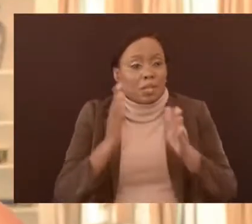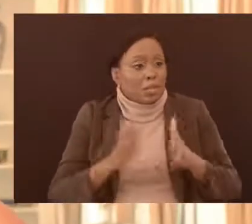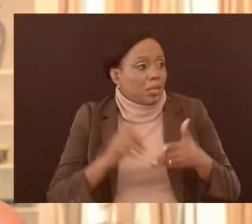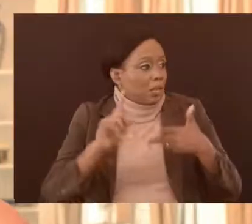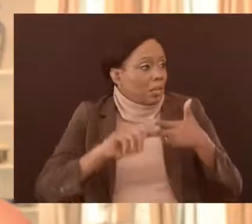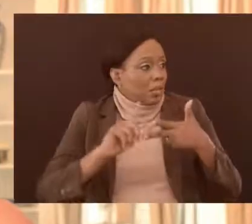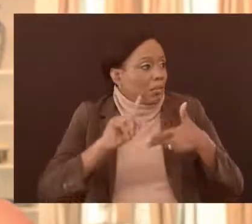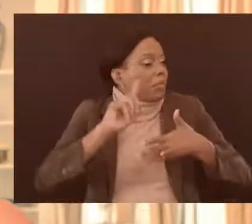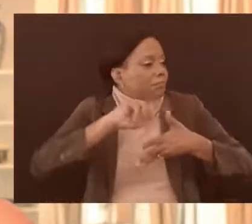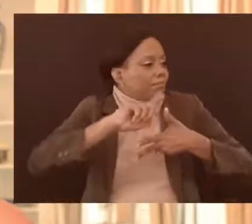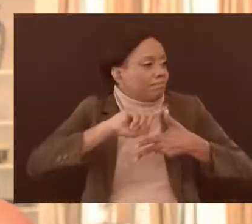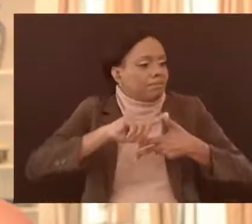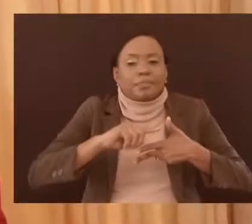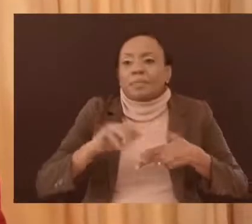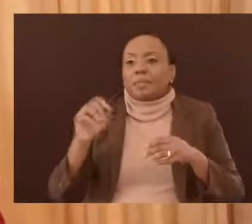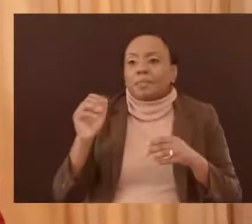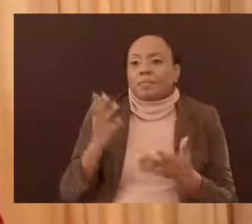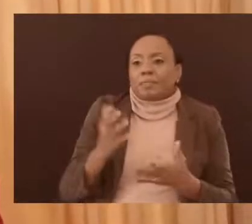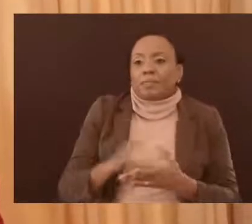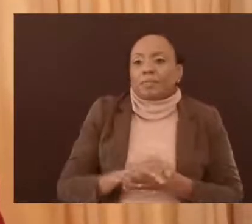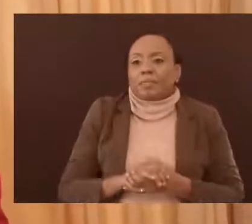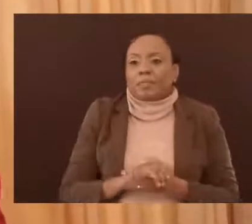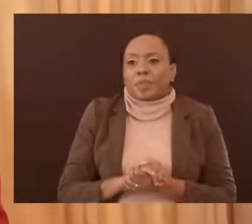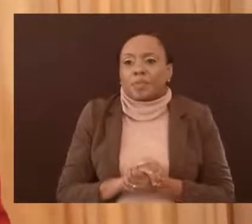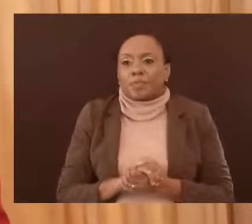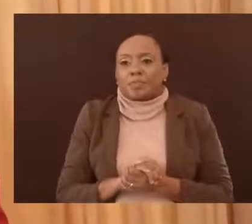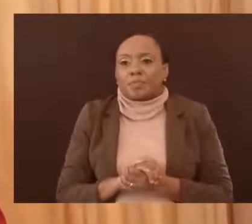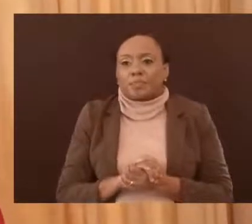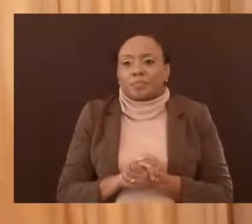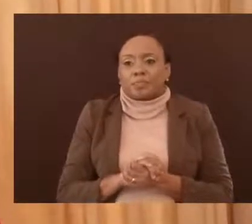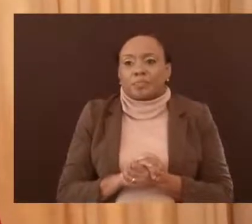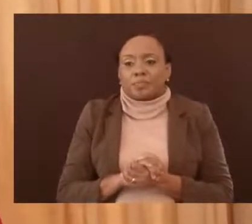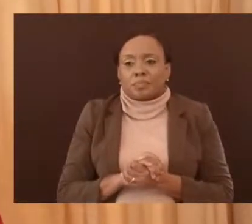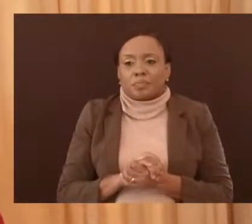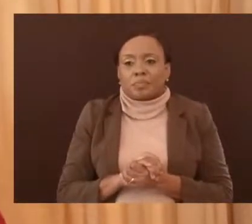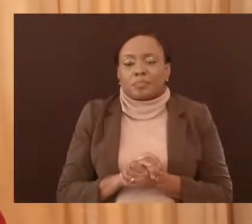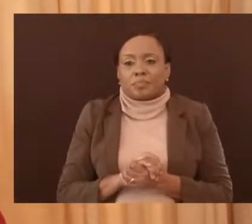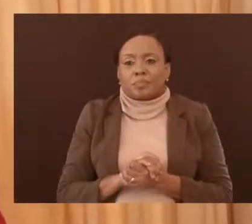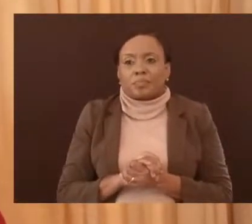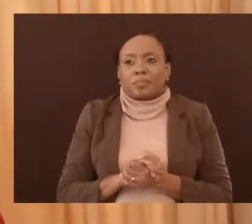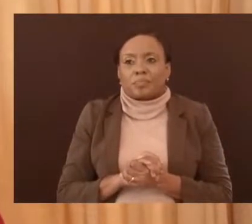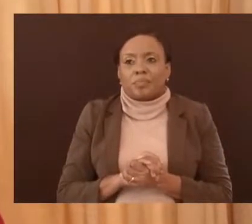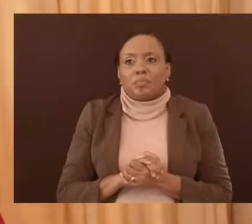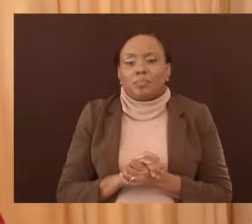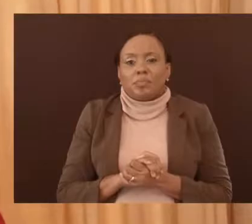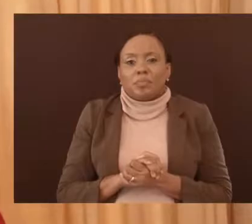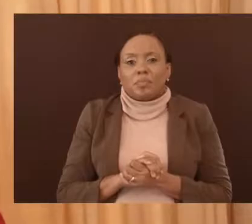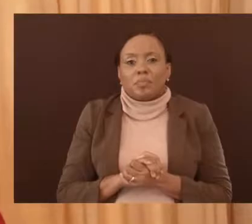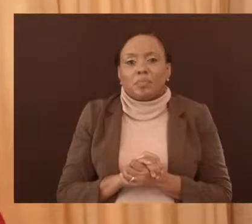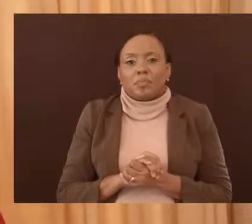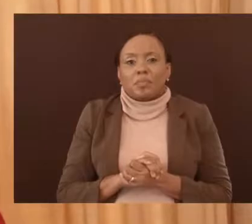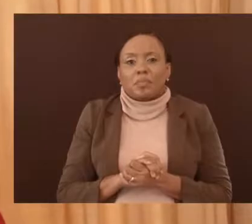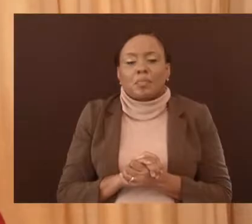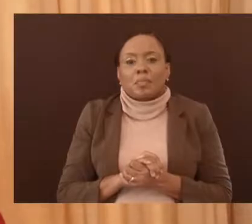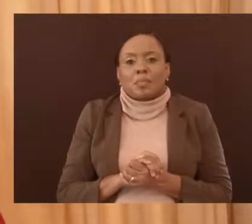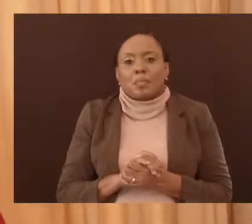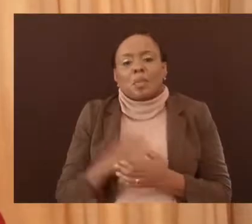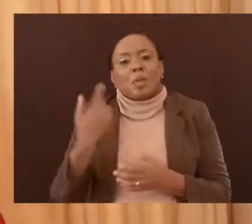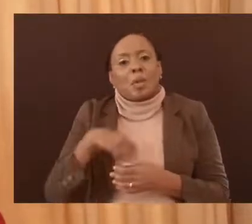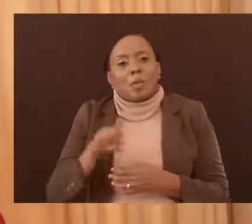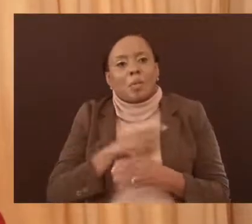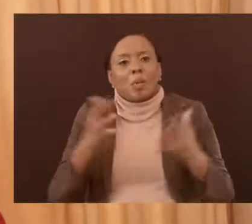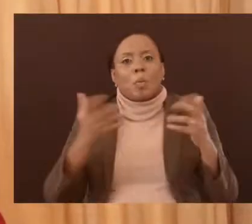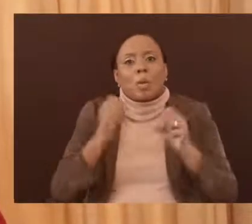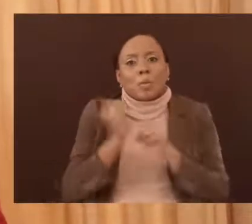this time? Yes, thank you, Lisa. I think, we started out on this journey of wanting to make these changes in